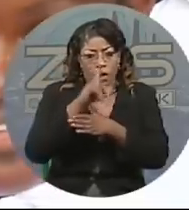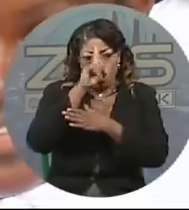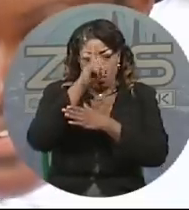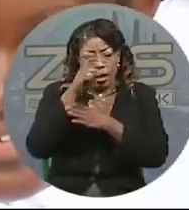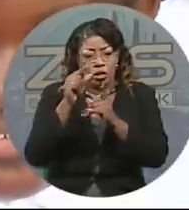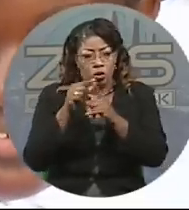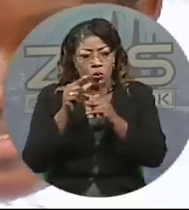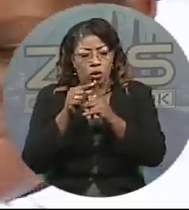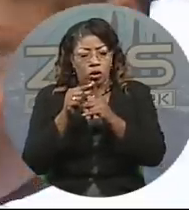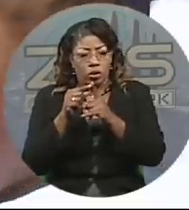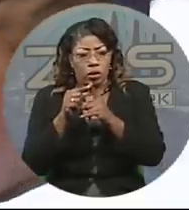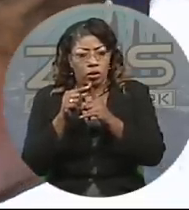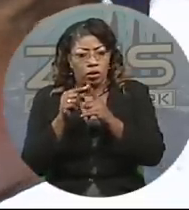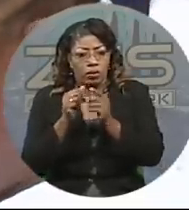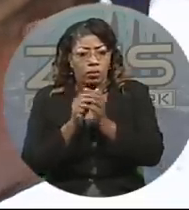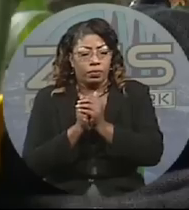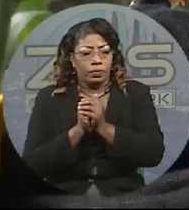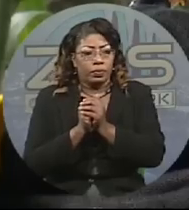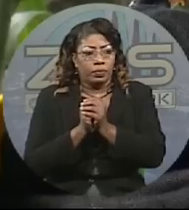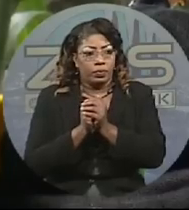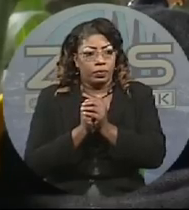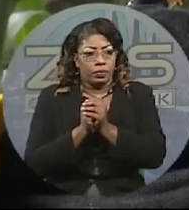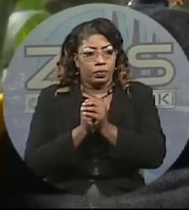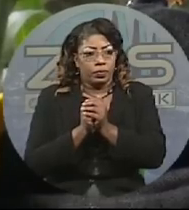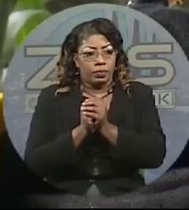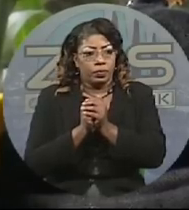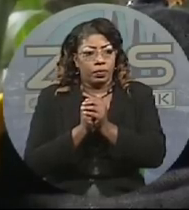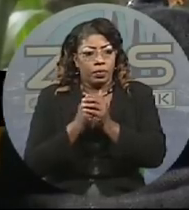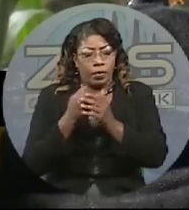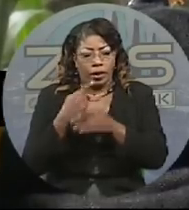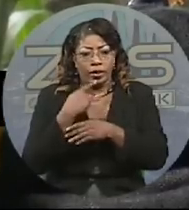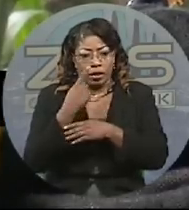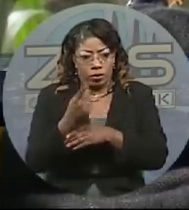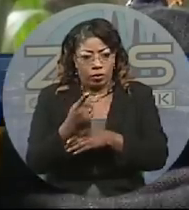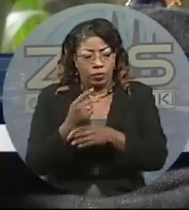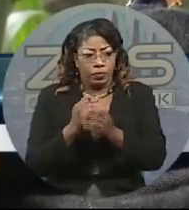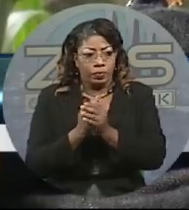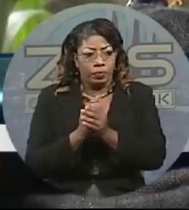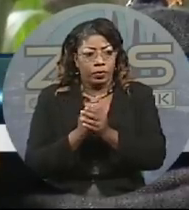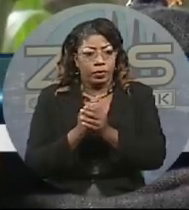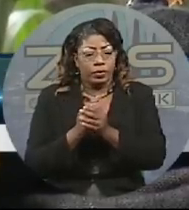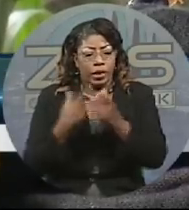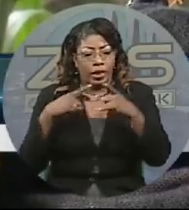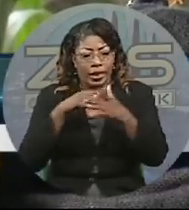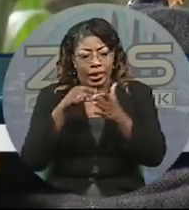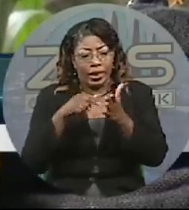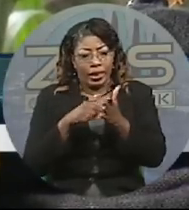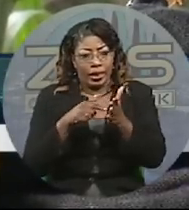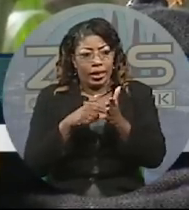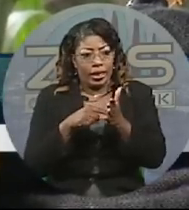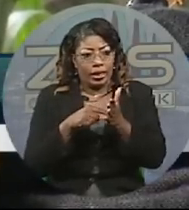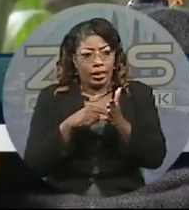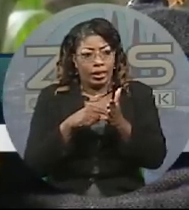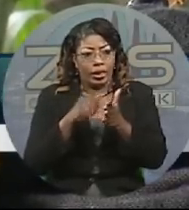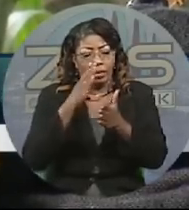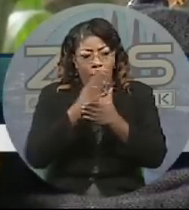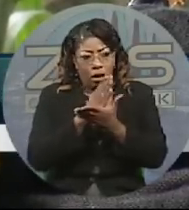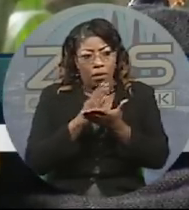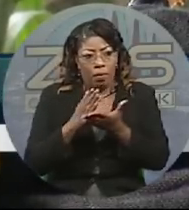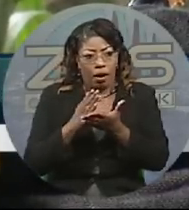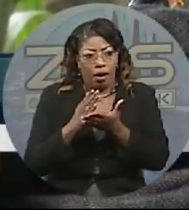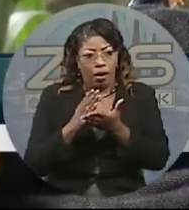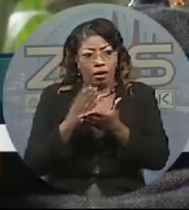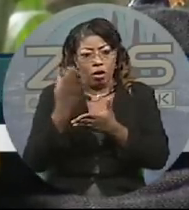formula she's proven to lead to success. I advise you, let this become a part of